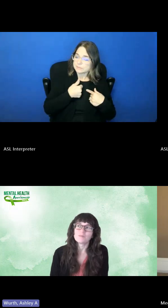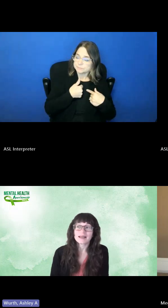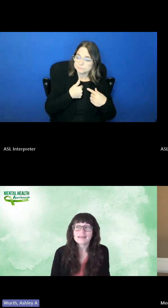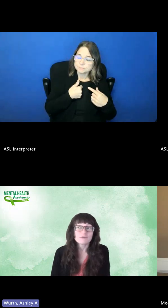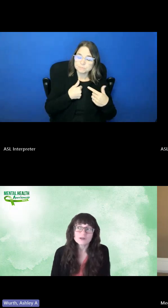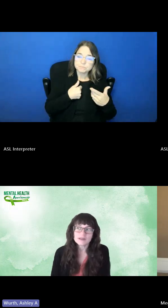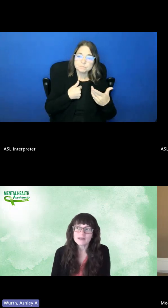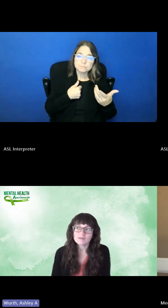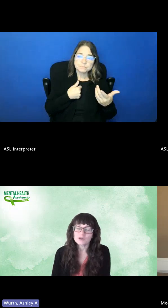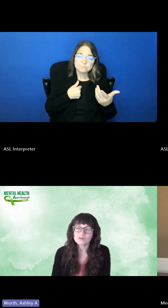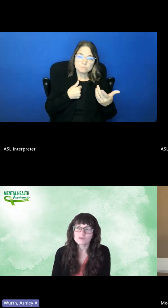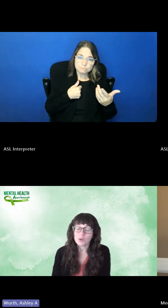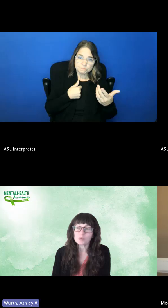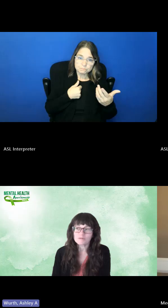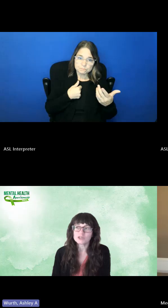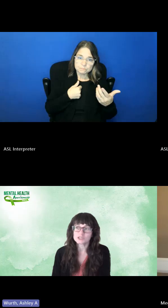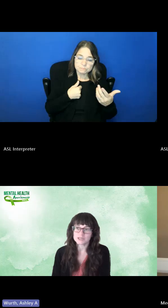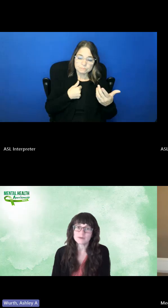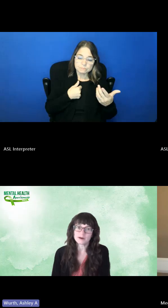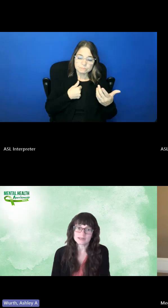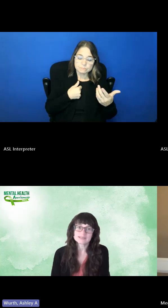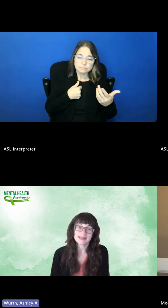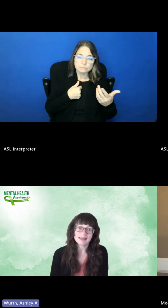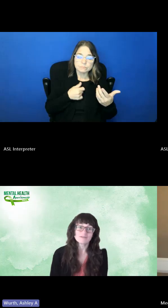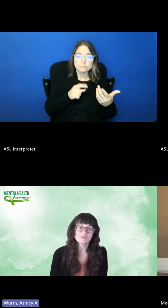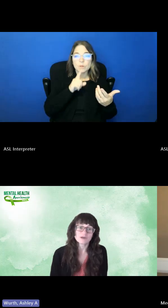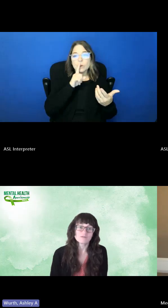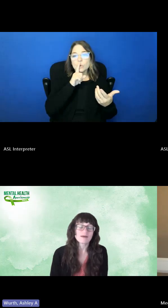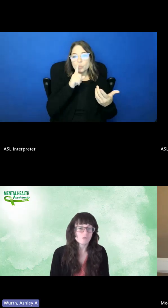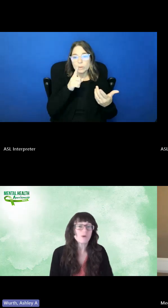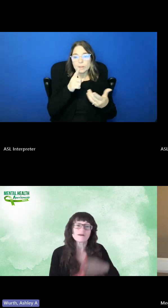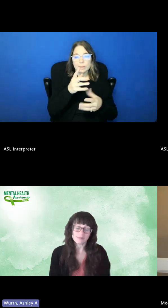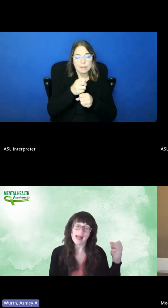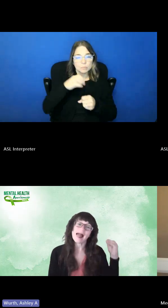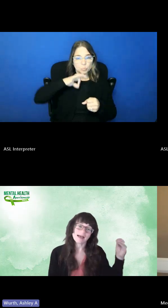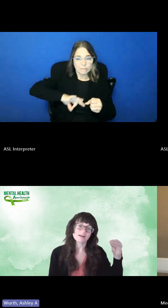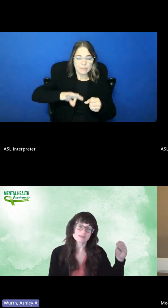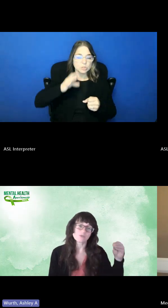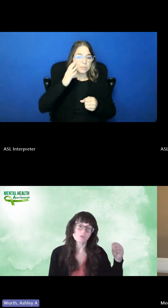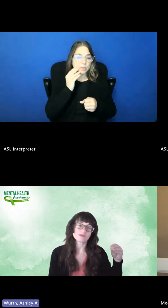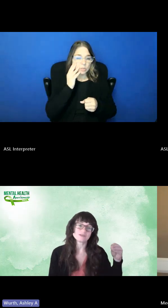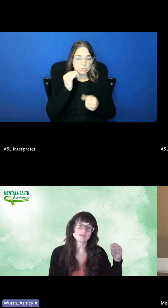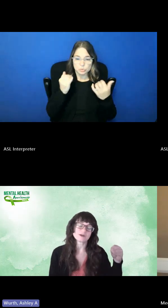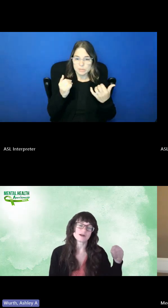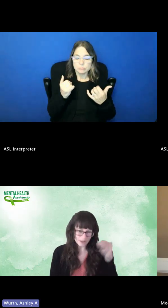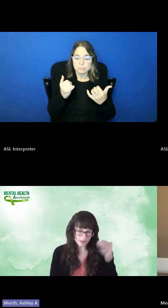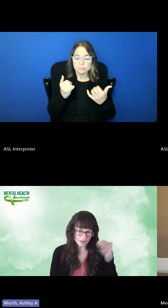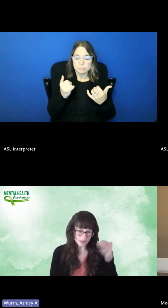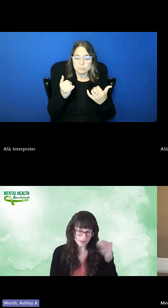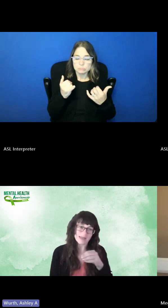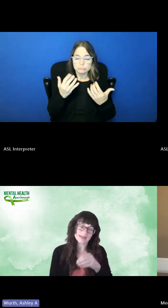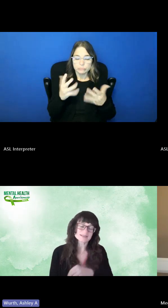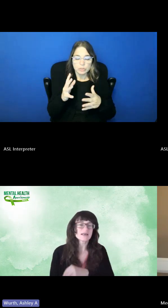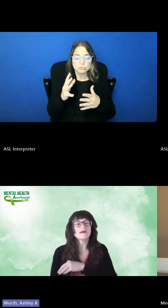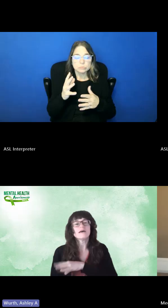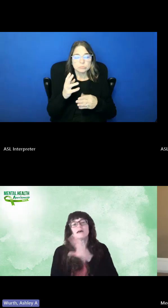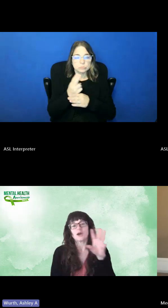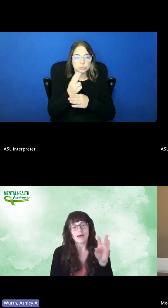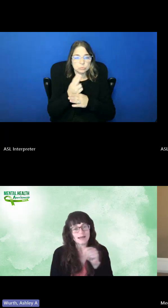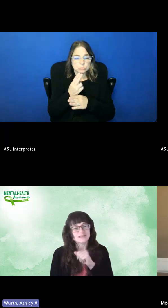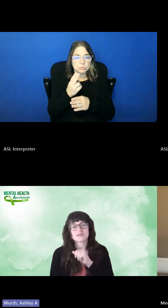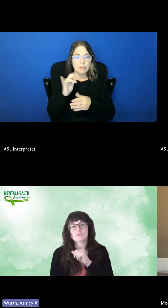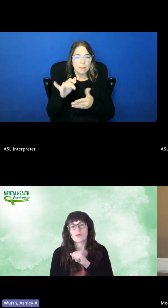and get the really privileged experience today of wearing that hat of someone with lived experience, as